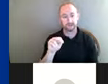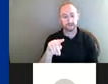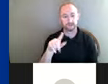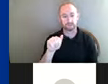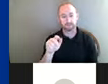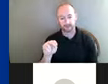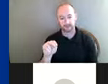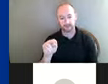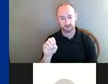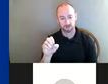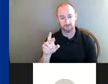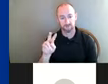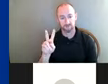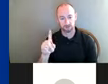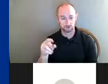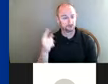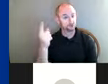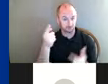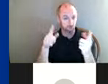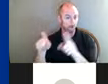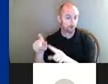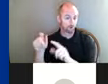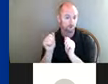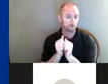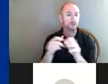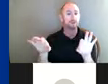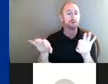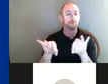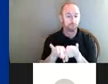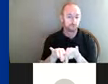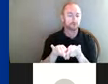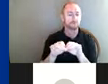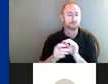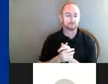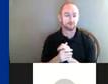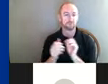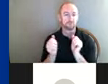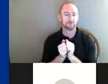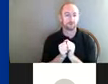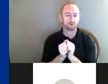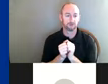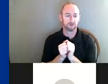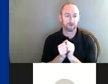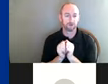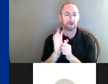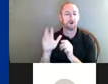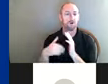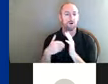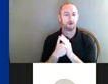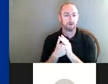here with the importance of mean planned curvature with all of